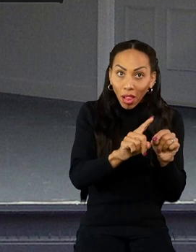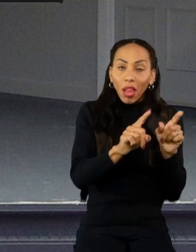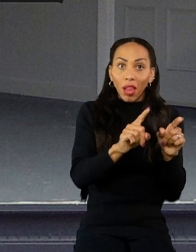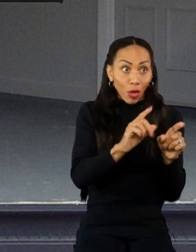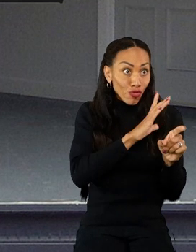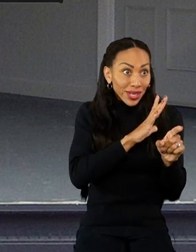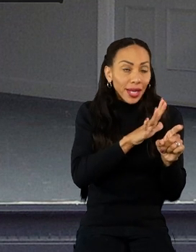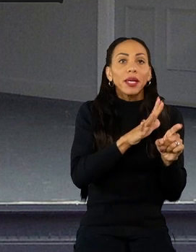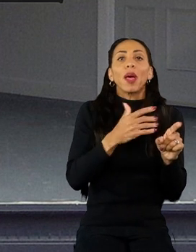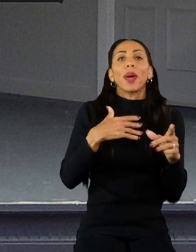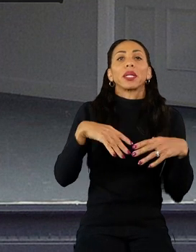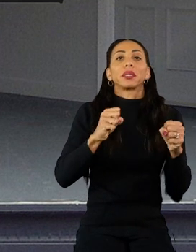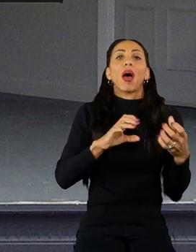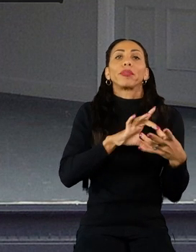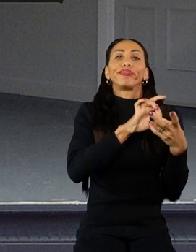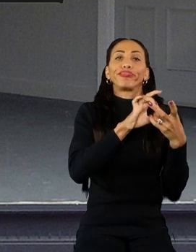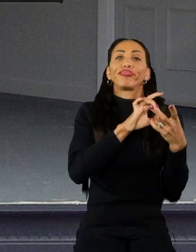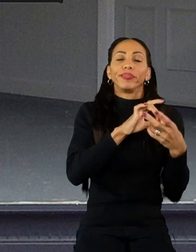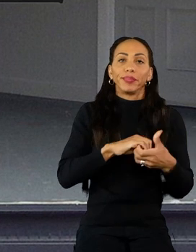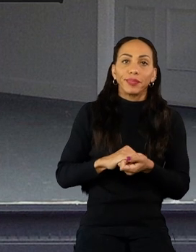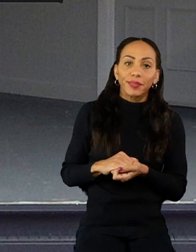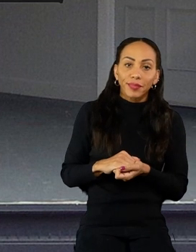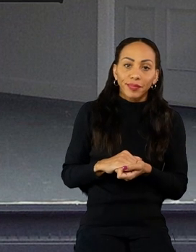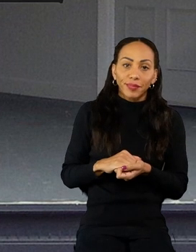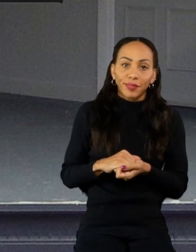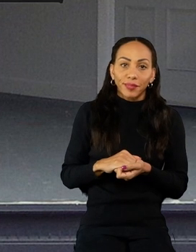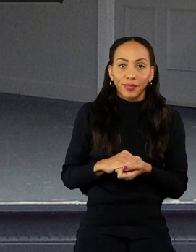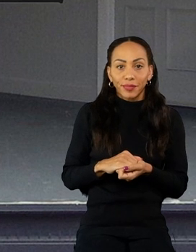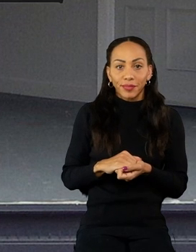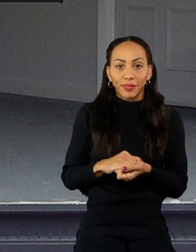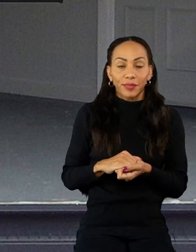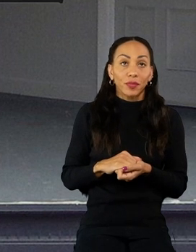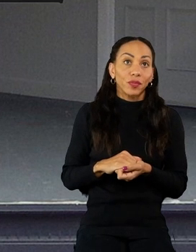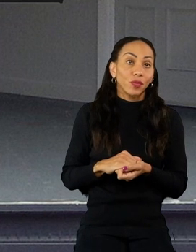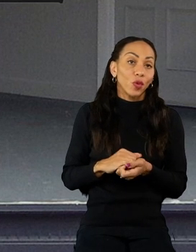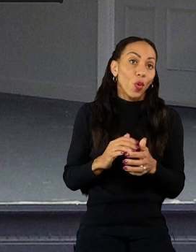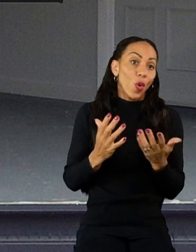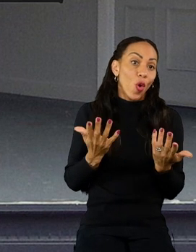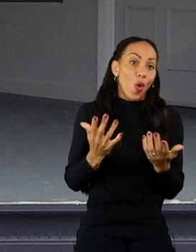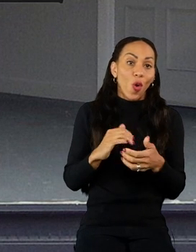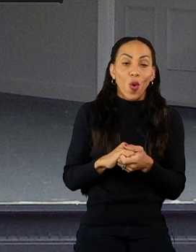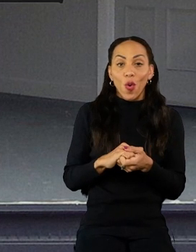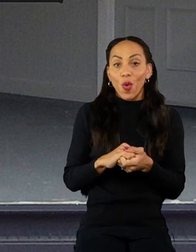online. As soon as you've got your people set up and ready to go, we can do things. And even with your,